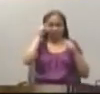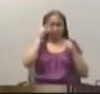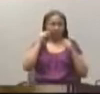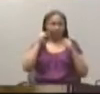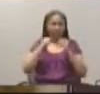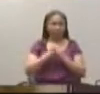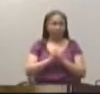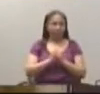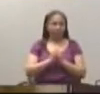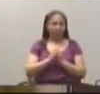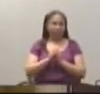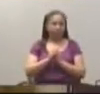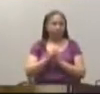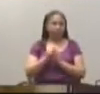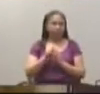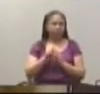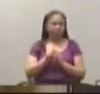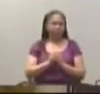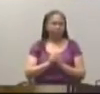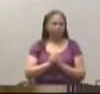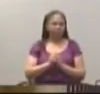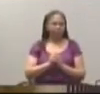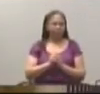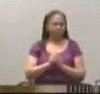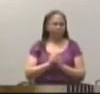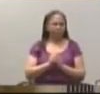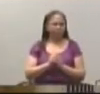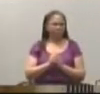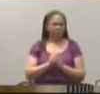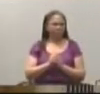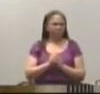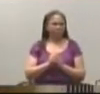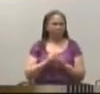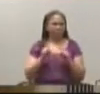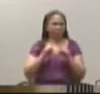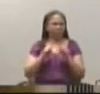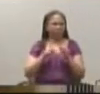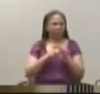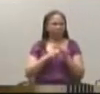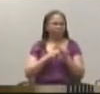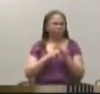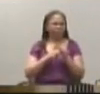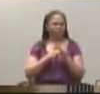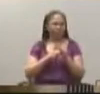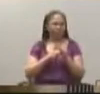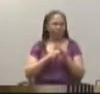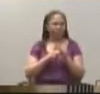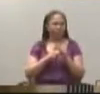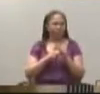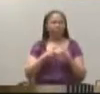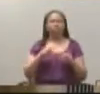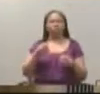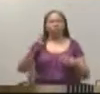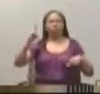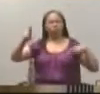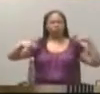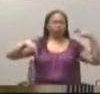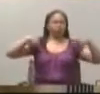Gaudete Sunday. Gaudete, Latin word for